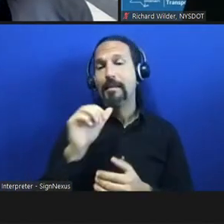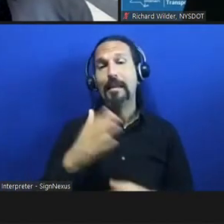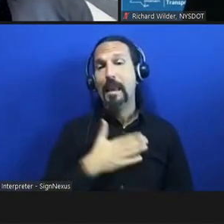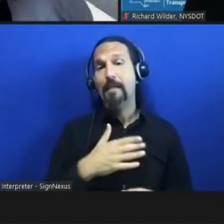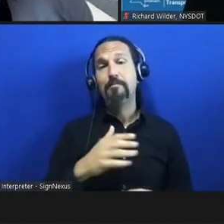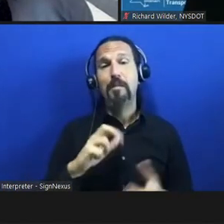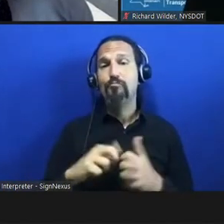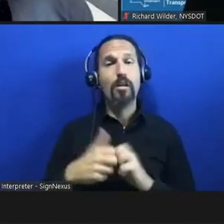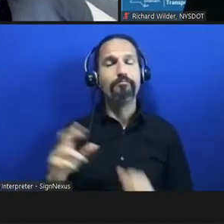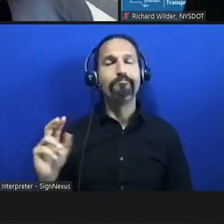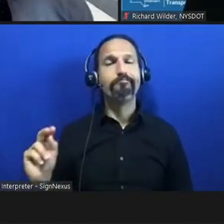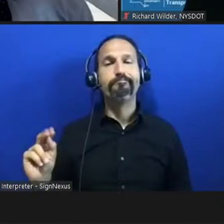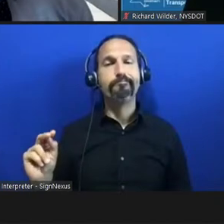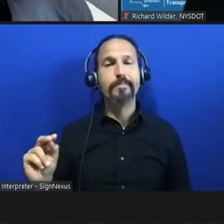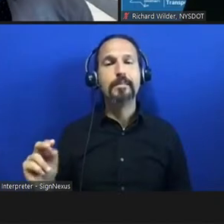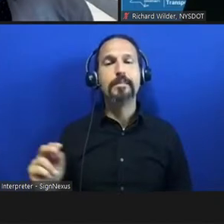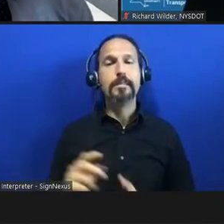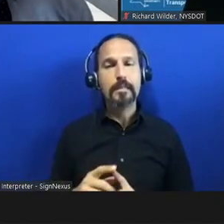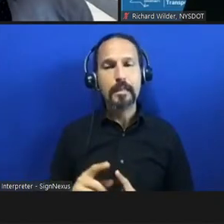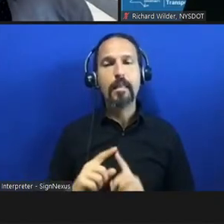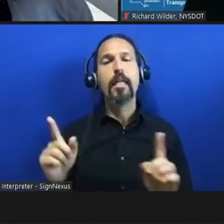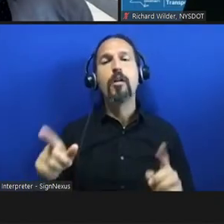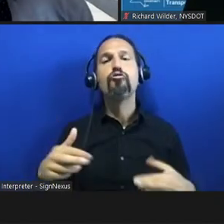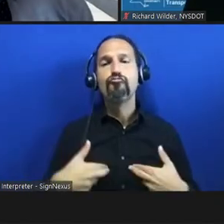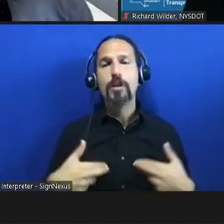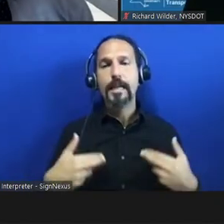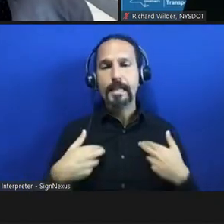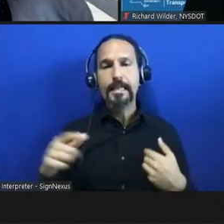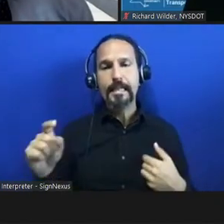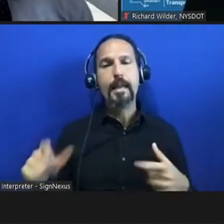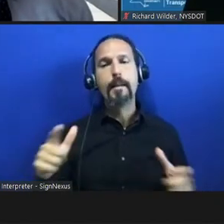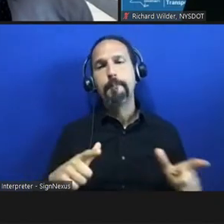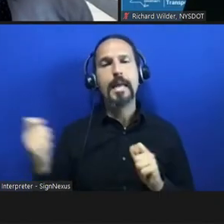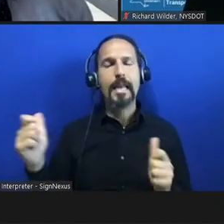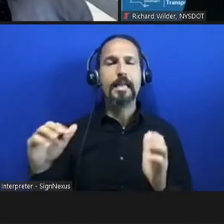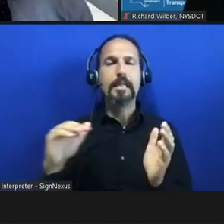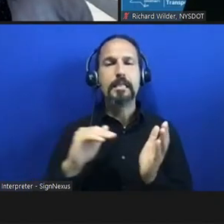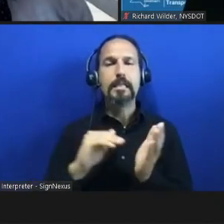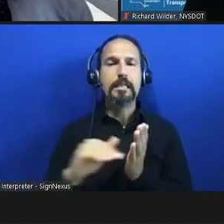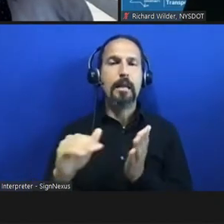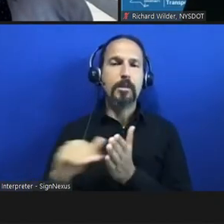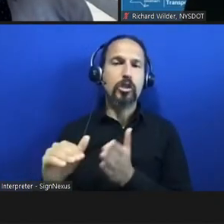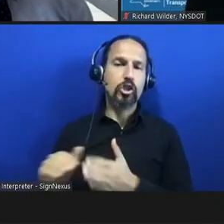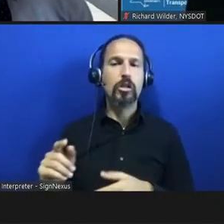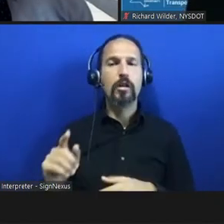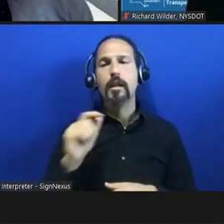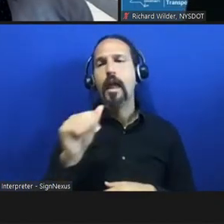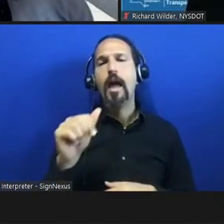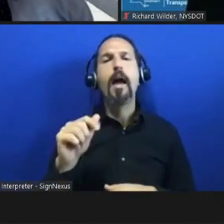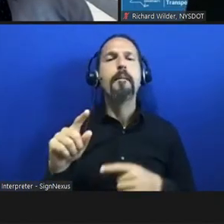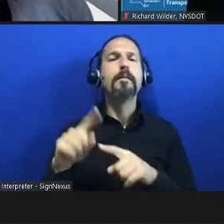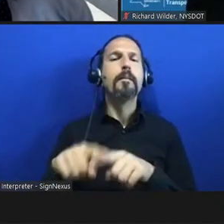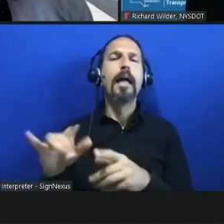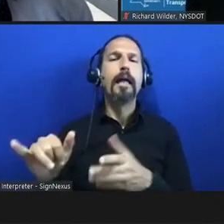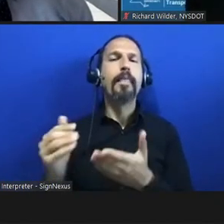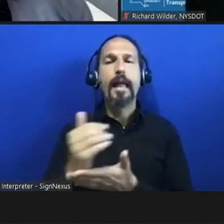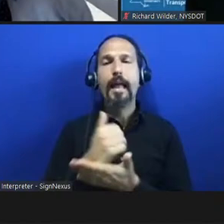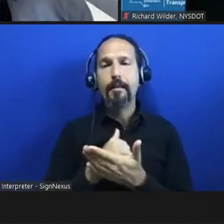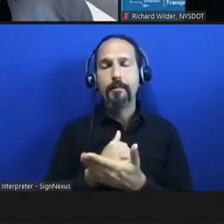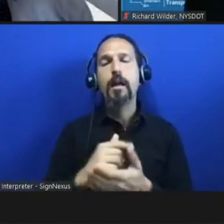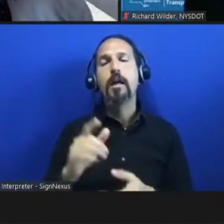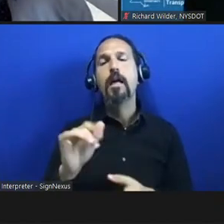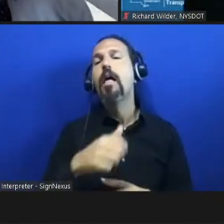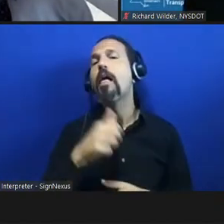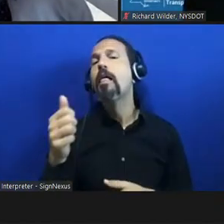problem um and the residents need an immediate exemption for all residents it should not be income based and the last point